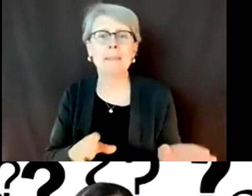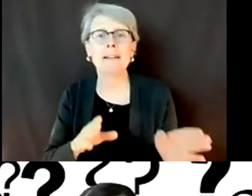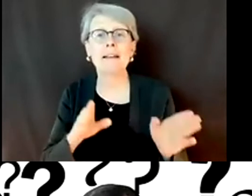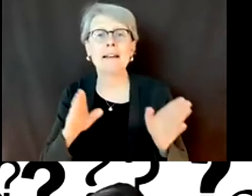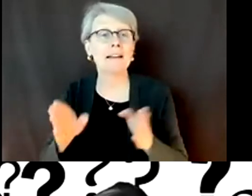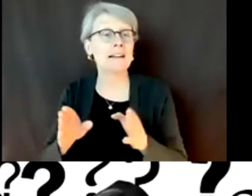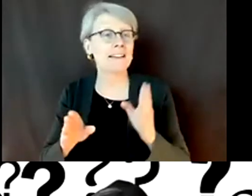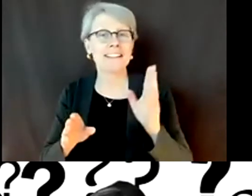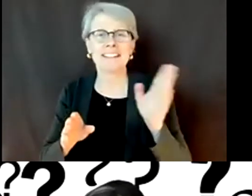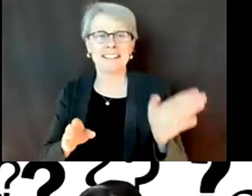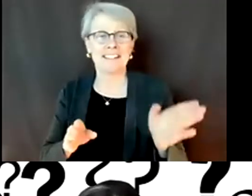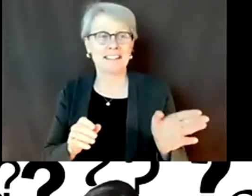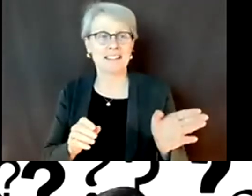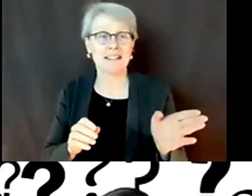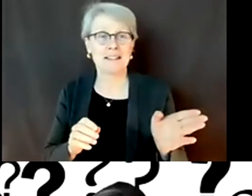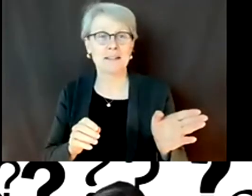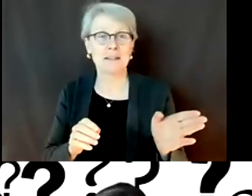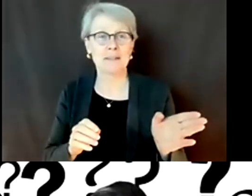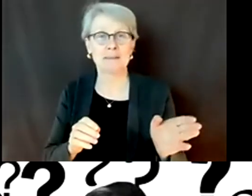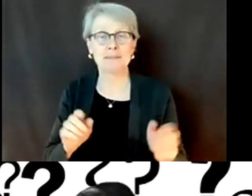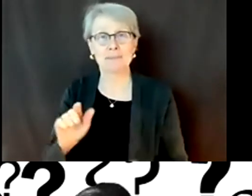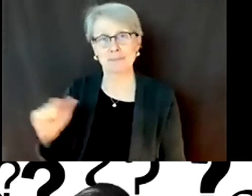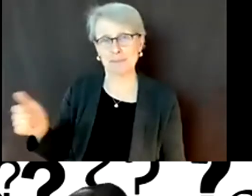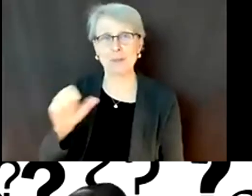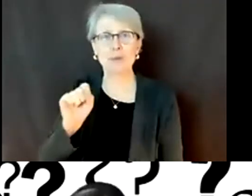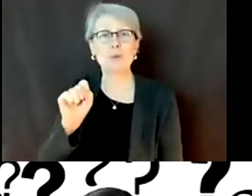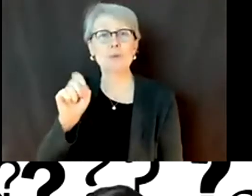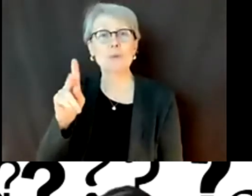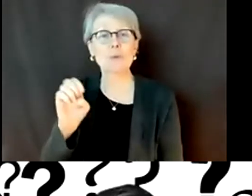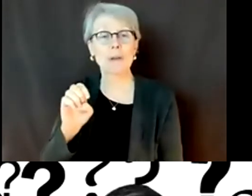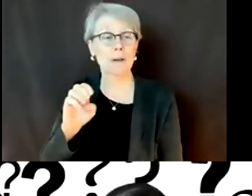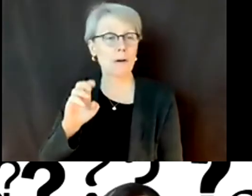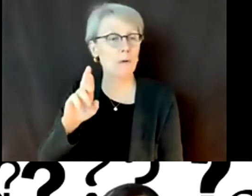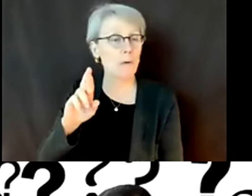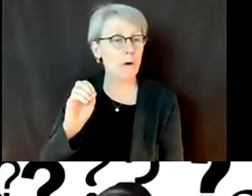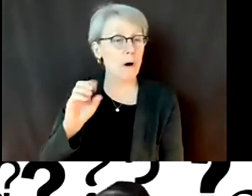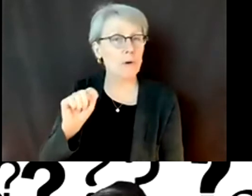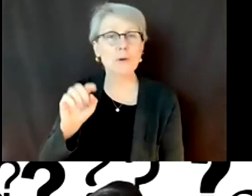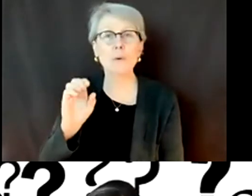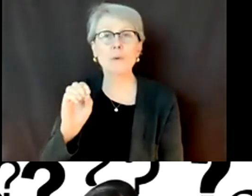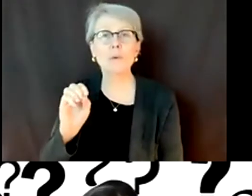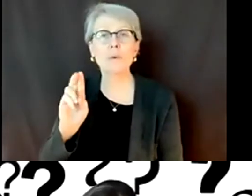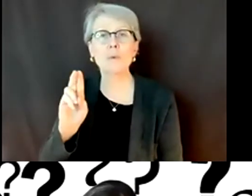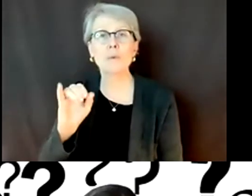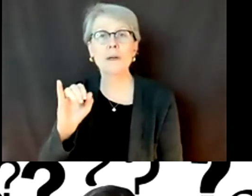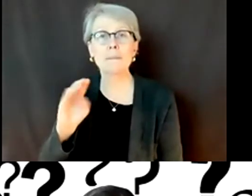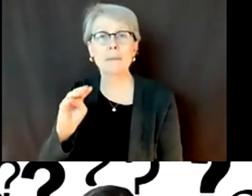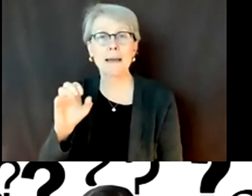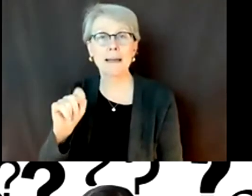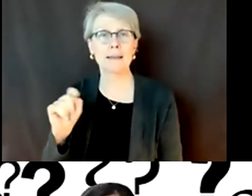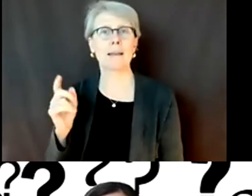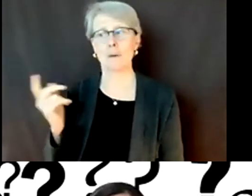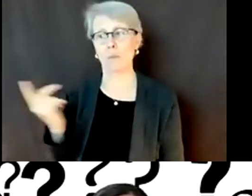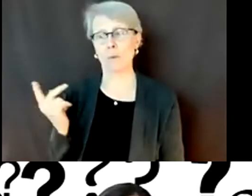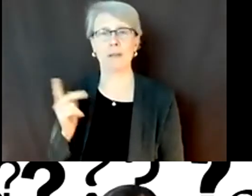Hi, everyone. Robert Ouimet is also on here, I believe, if he wants to show himself. But Robert and I have been working with Joyce and